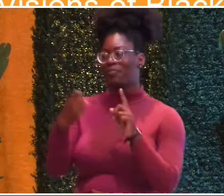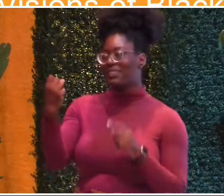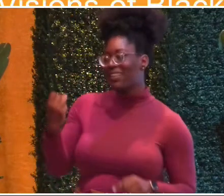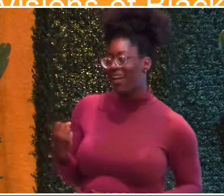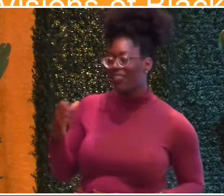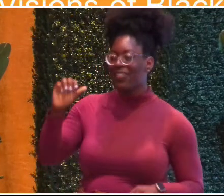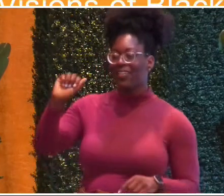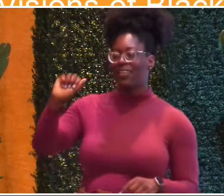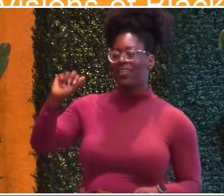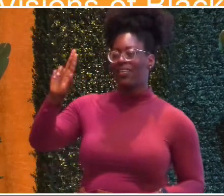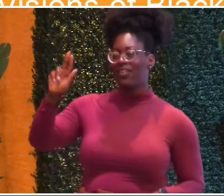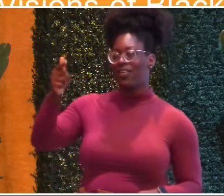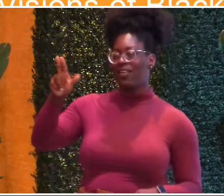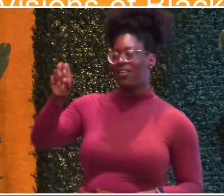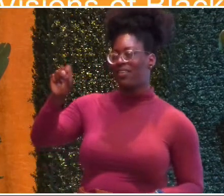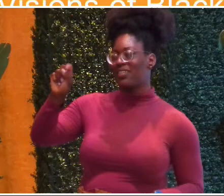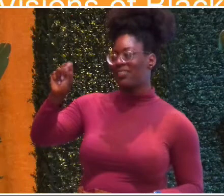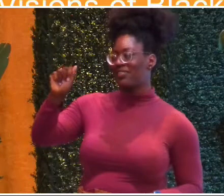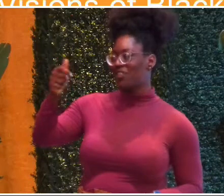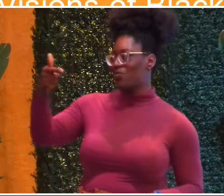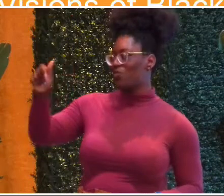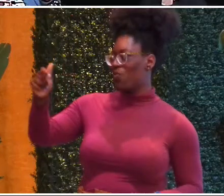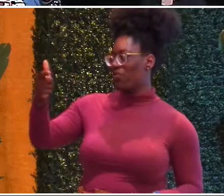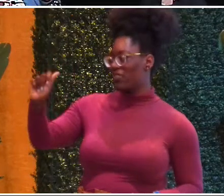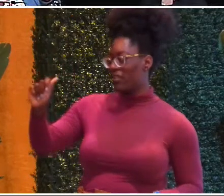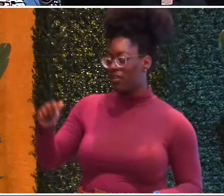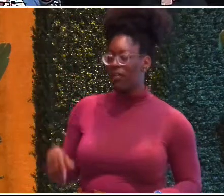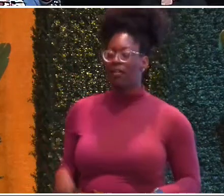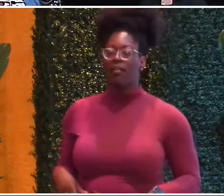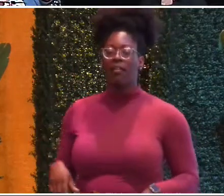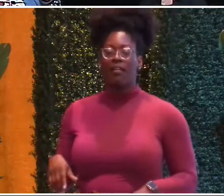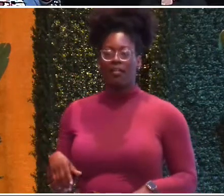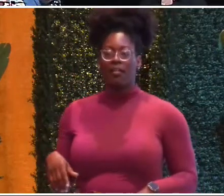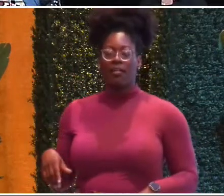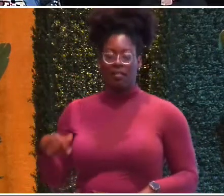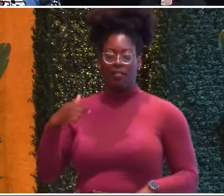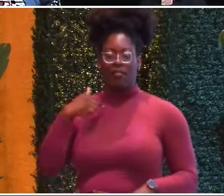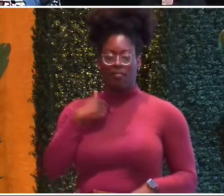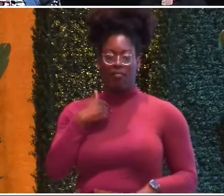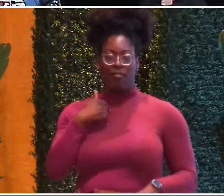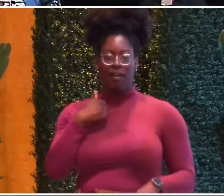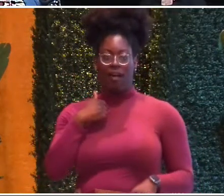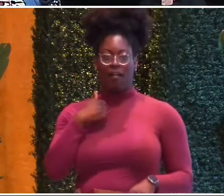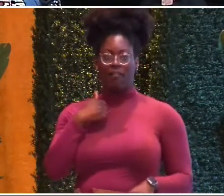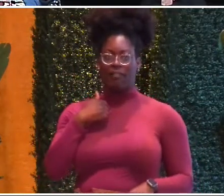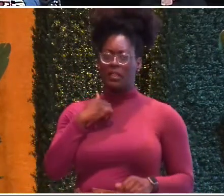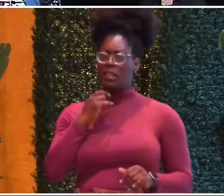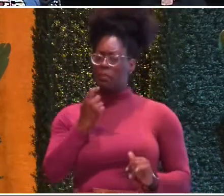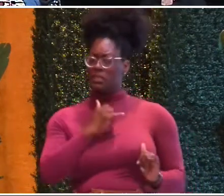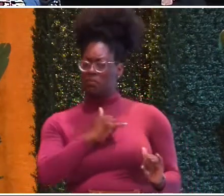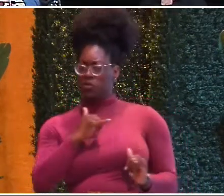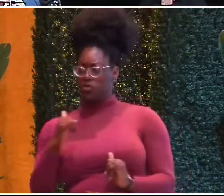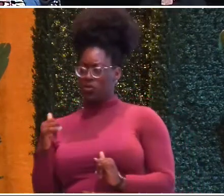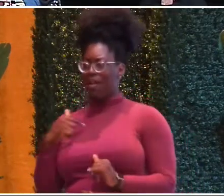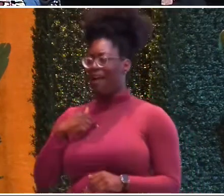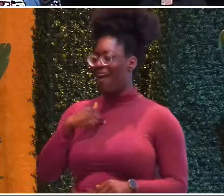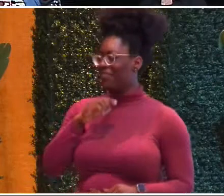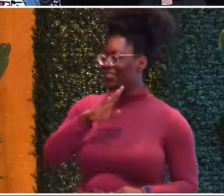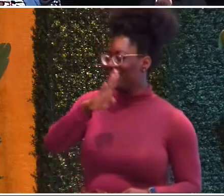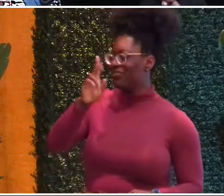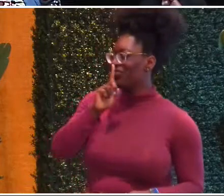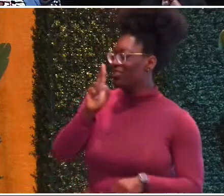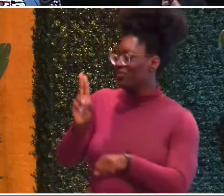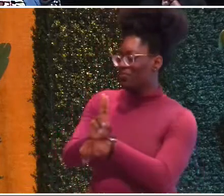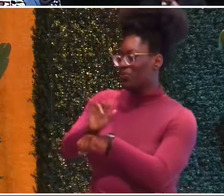I found feminism in the women around me who also would never have used that word. I found it in my